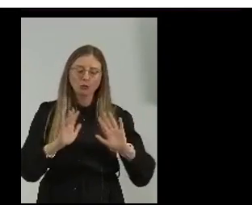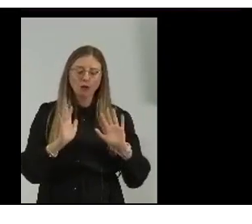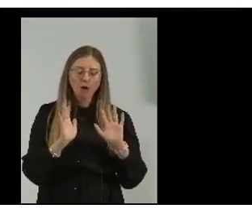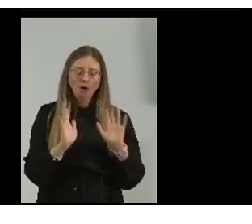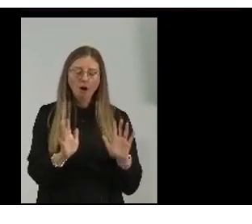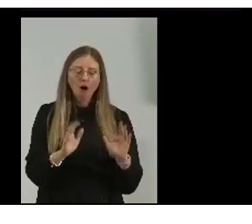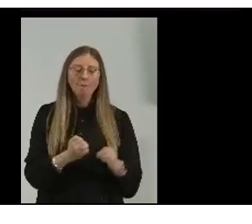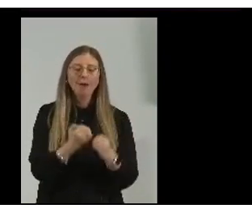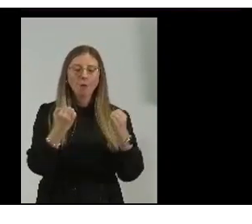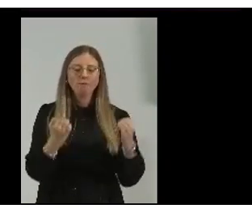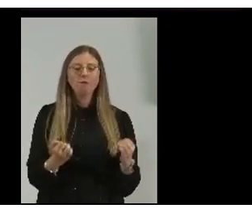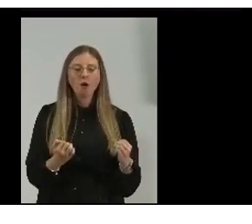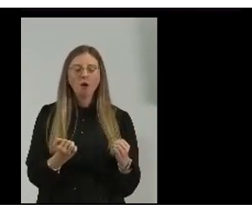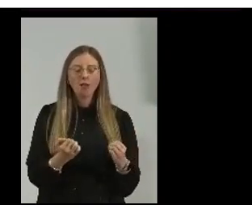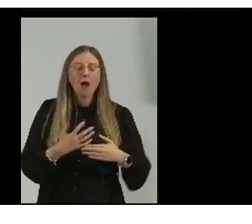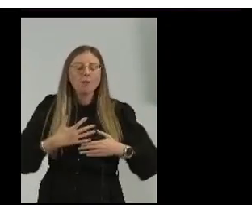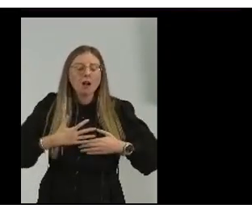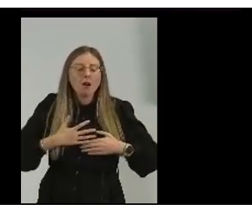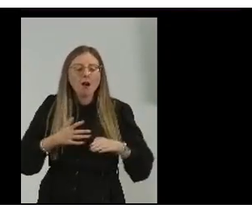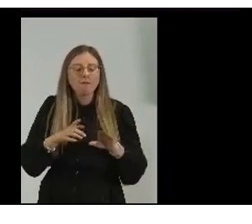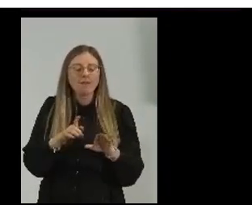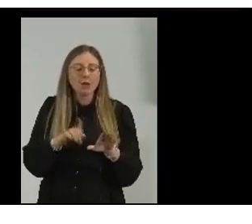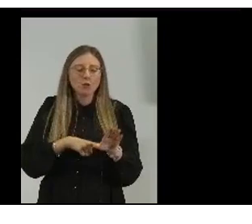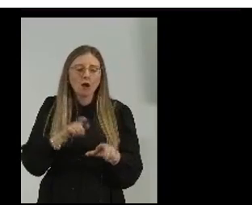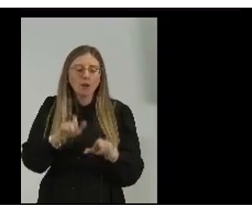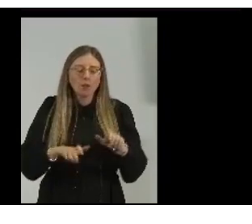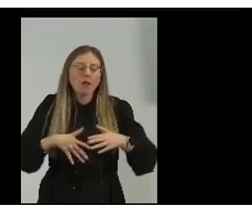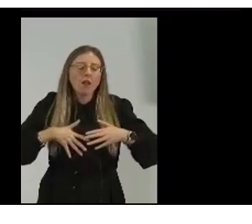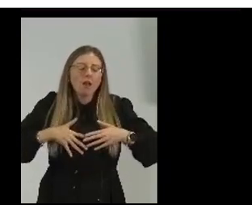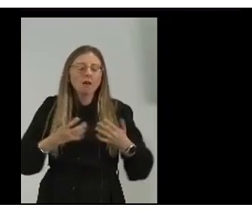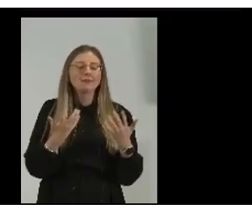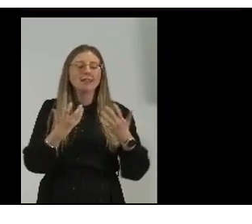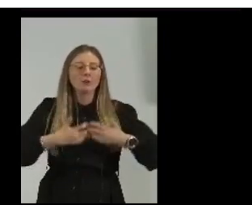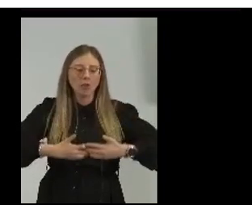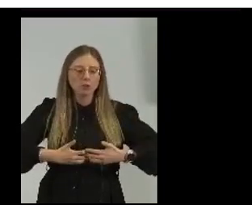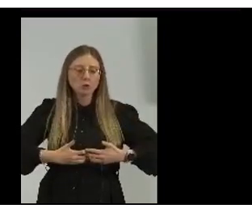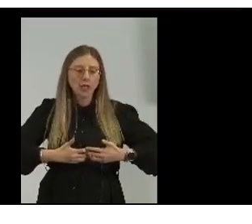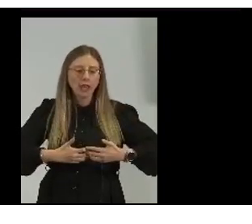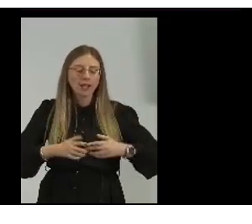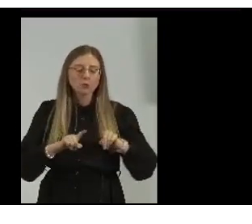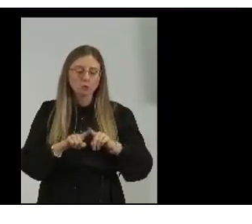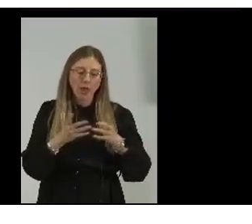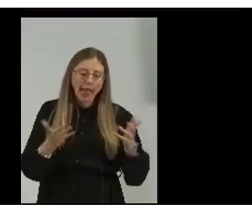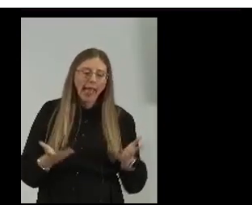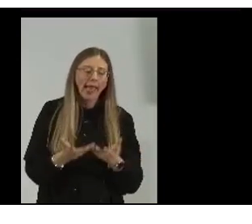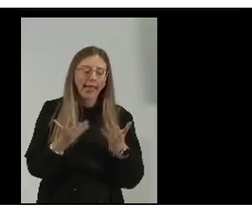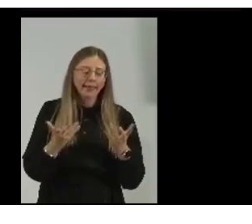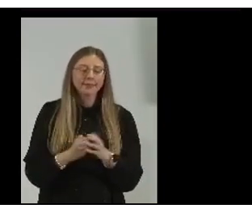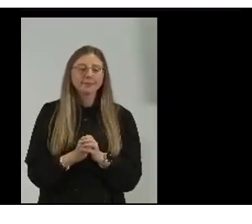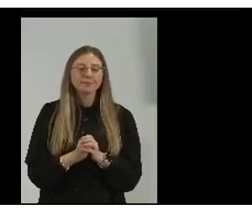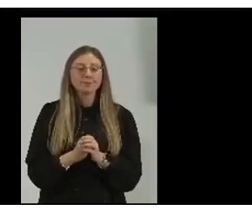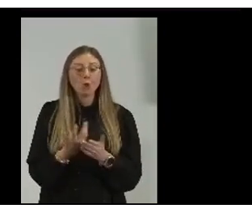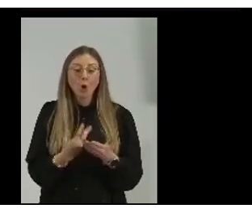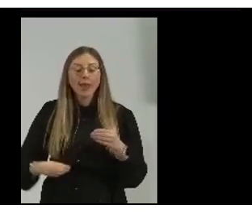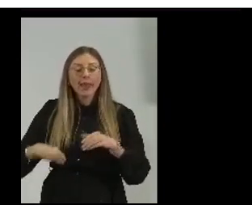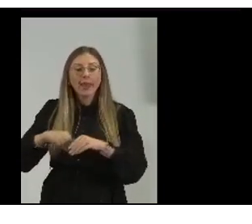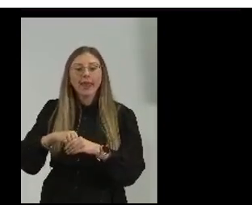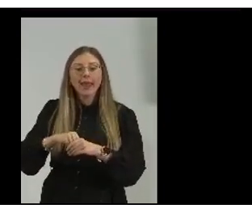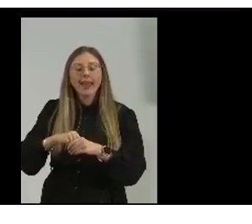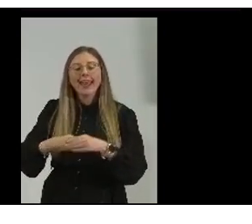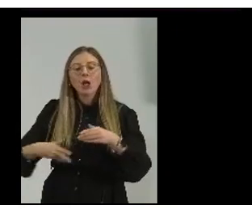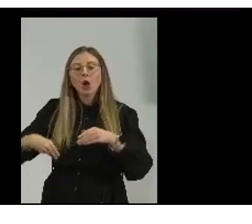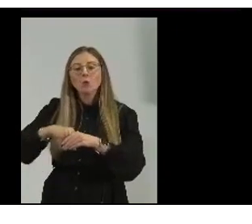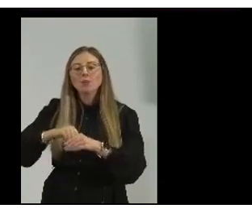young people really embrace technology. So in the process, we also host the Inclusive Africa